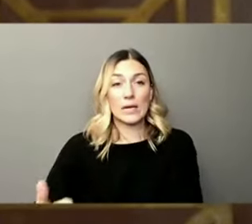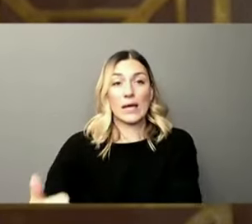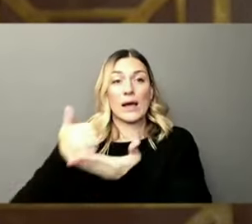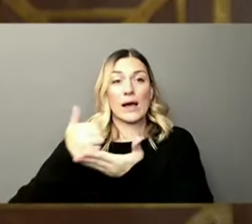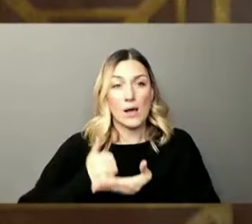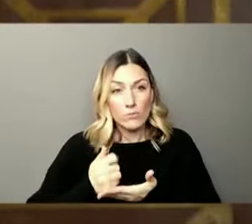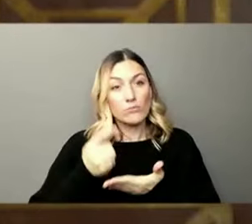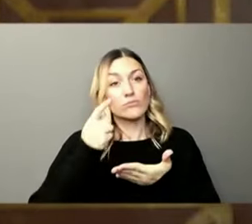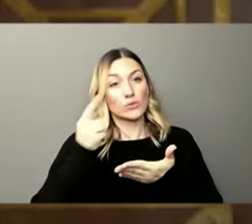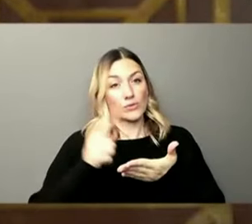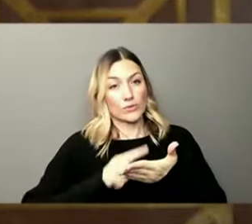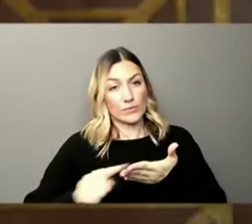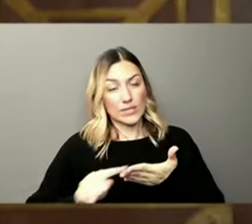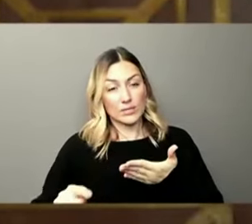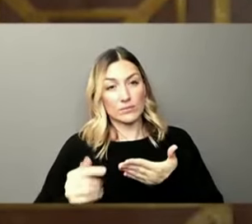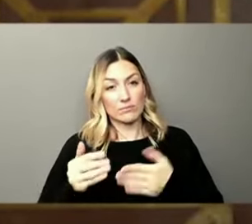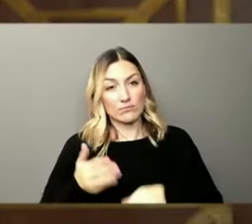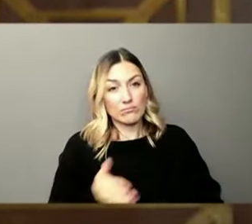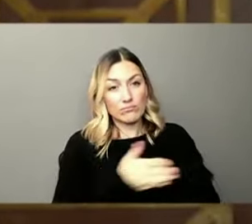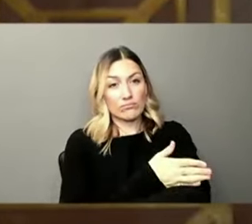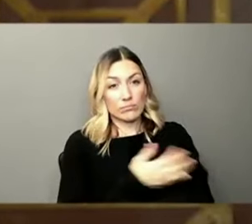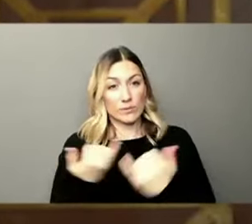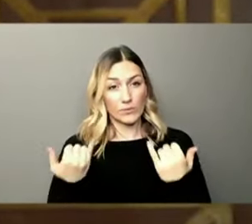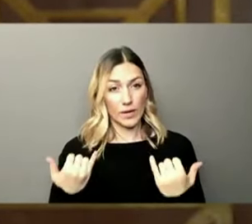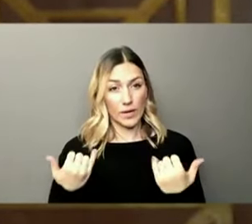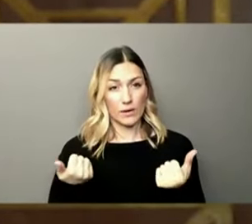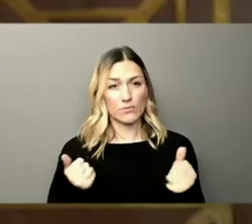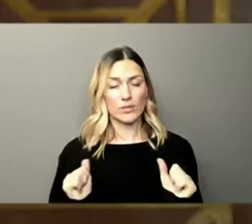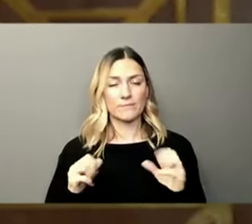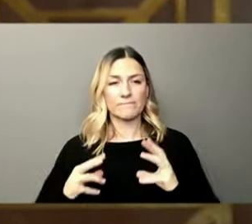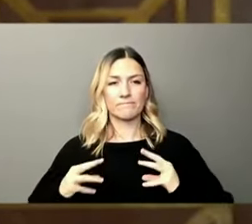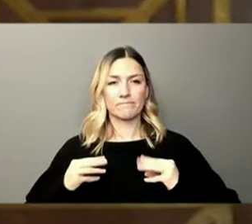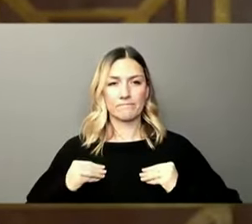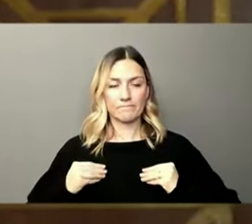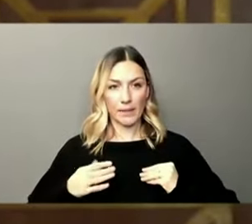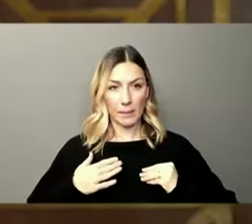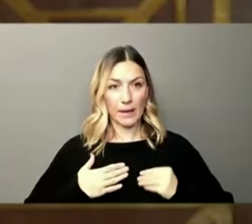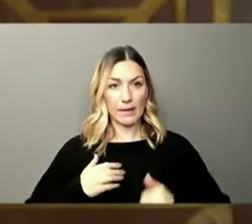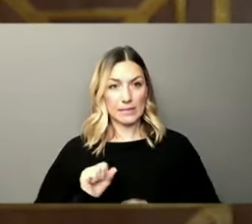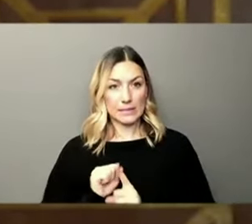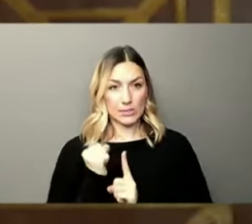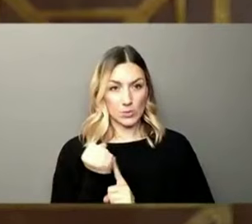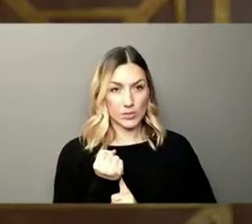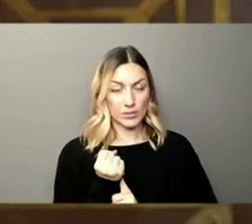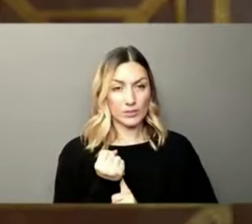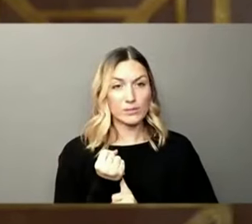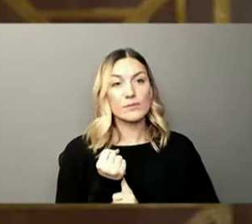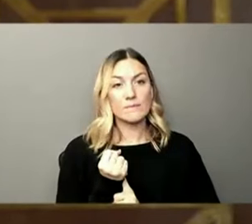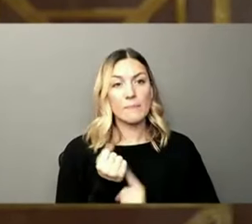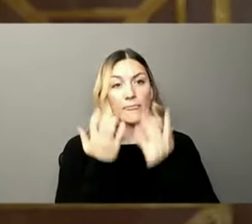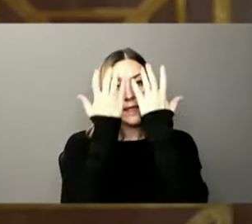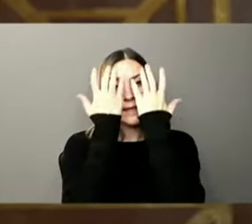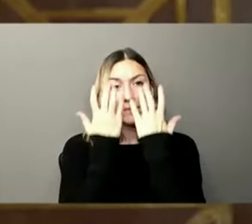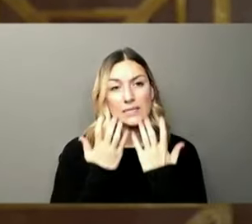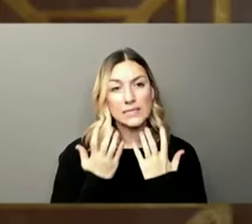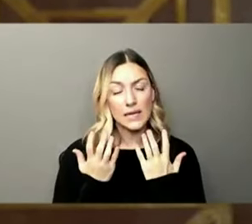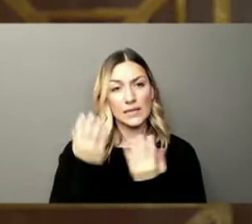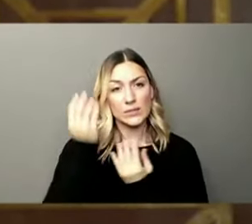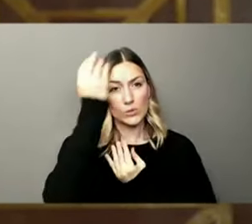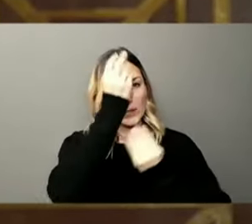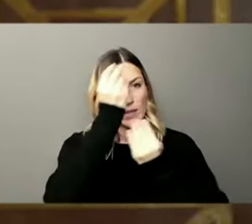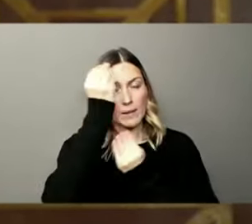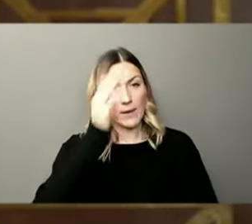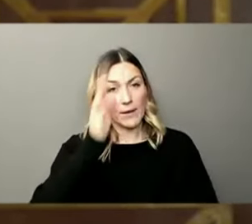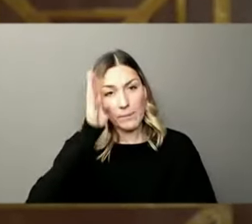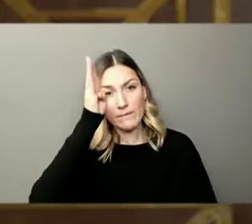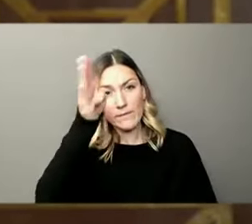forward. But for now, I'm trying to make peace with my situation. It makes me sad to think about my future. This may